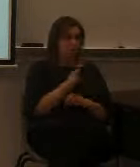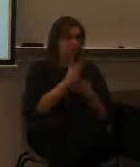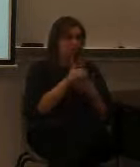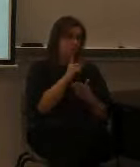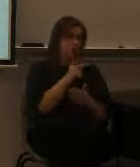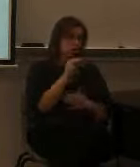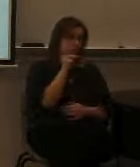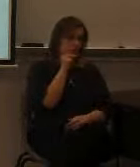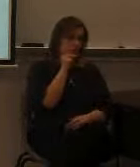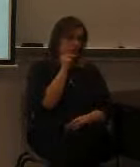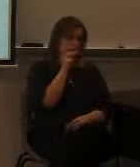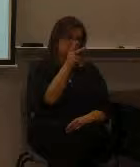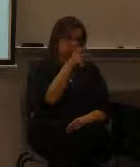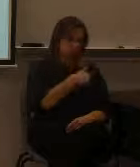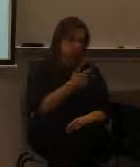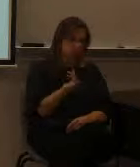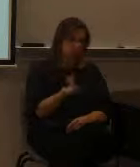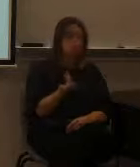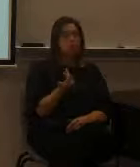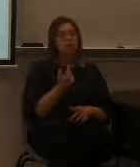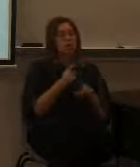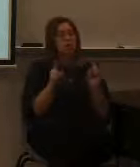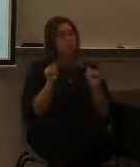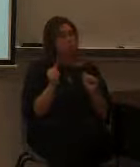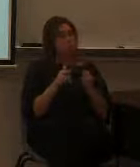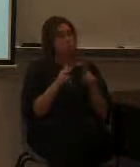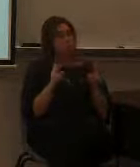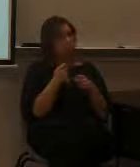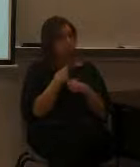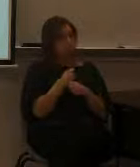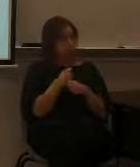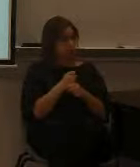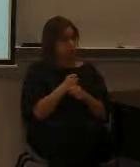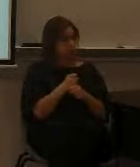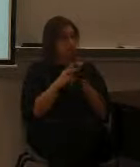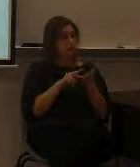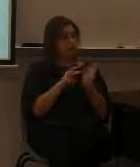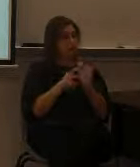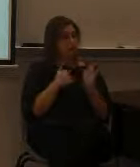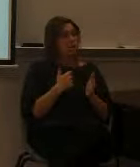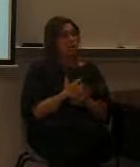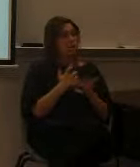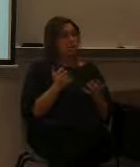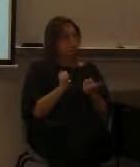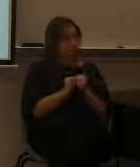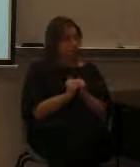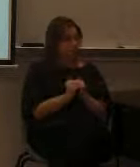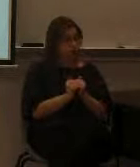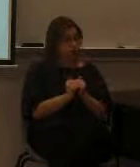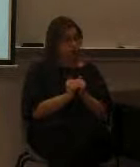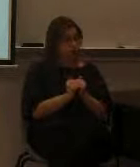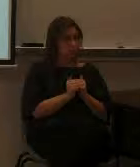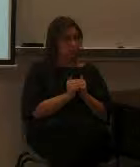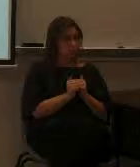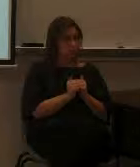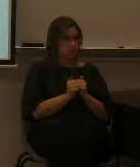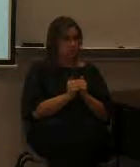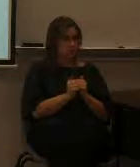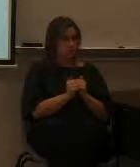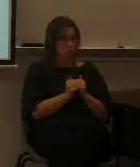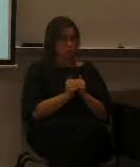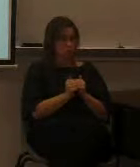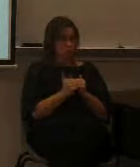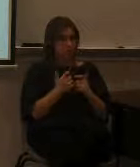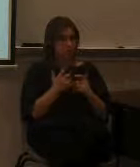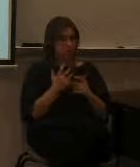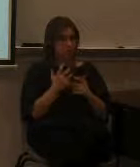fairly nutrient poor, and they can be highly productive. So it means that there's a lot of competition to get